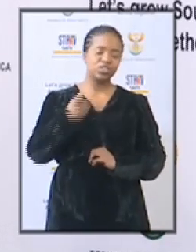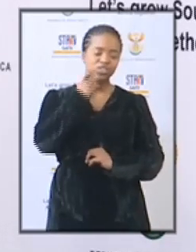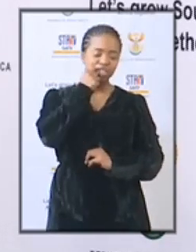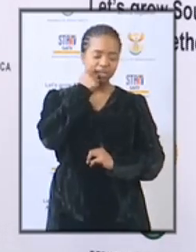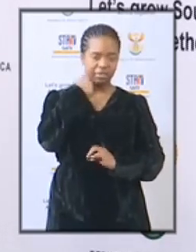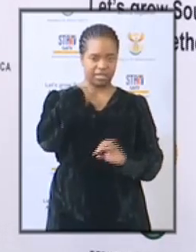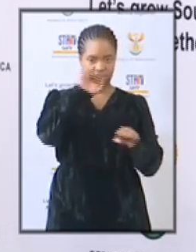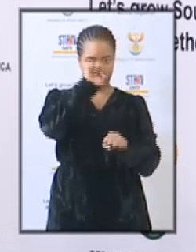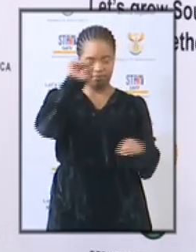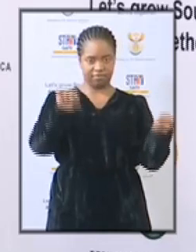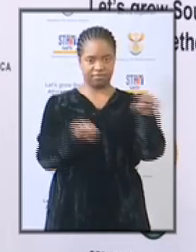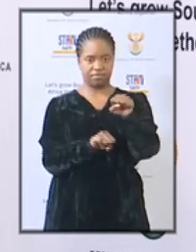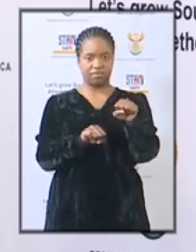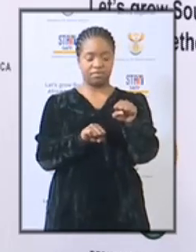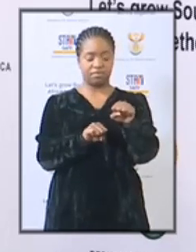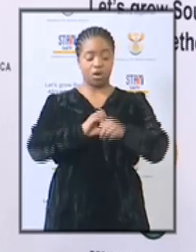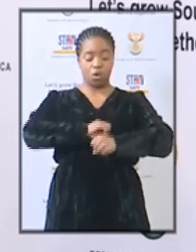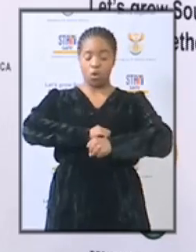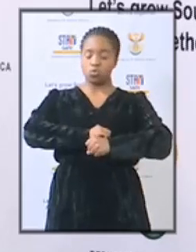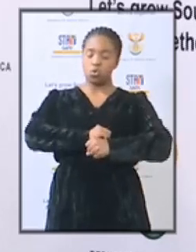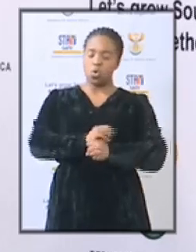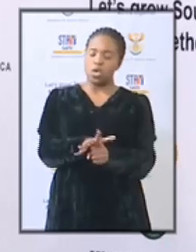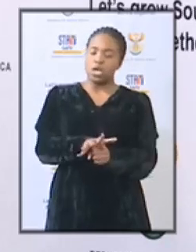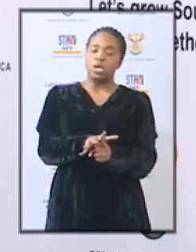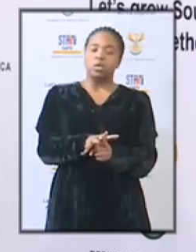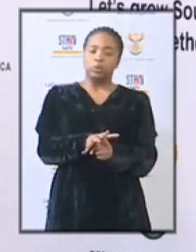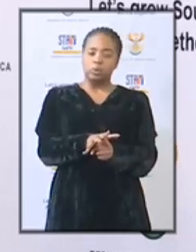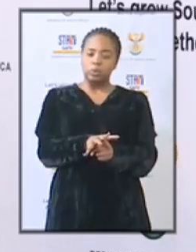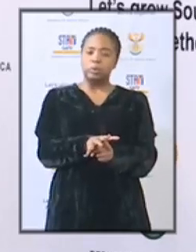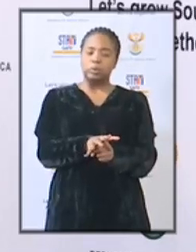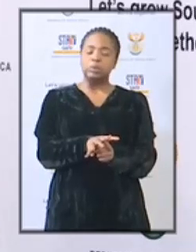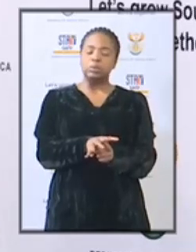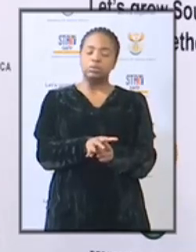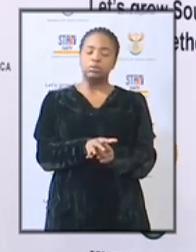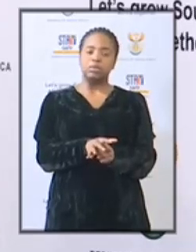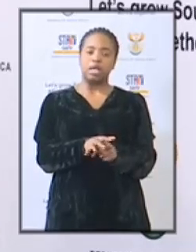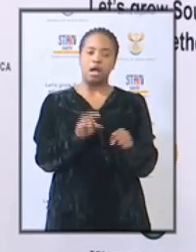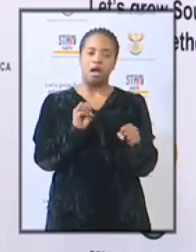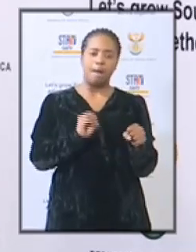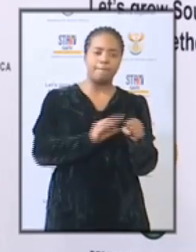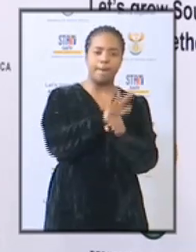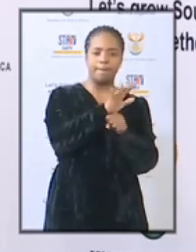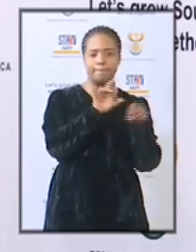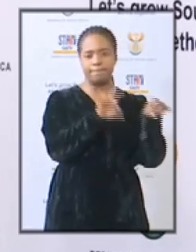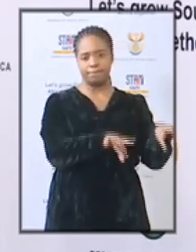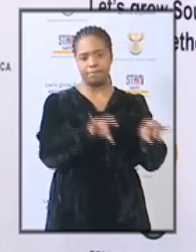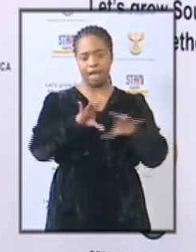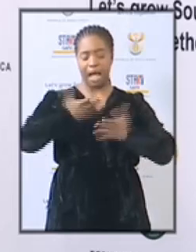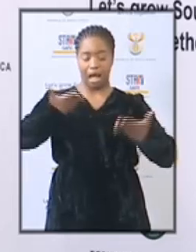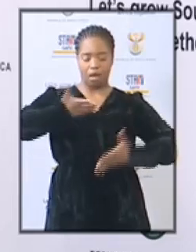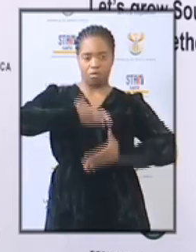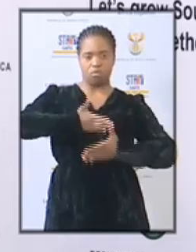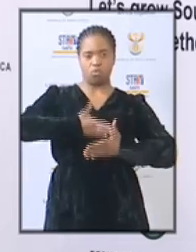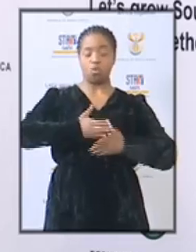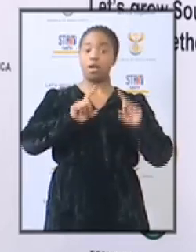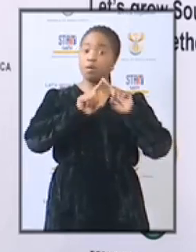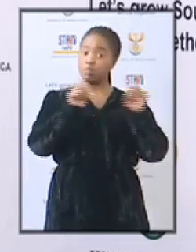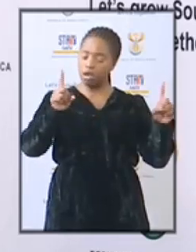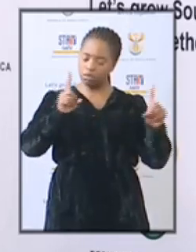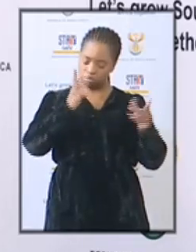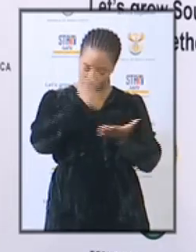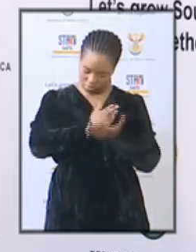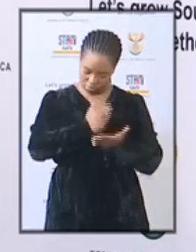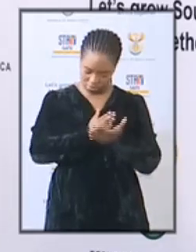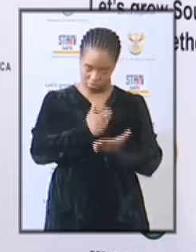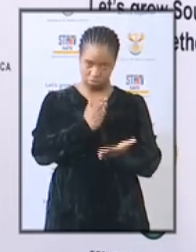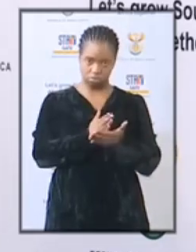as I conclude, COVID-19 surely impacted on our operations, but certainly not our